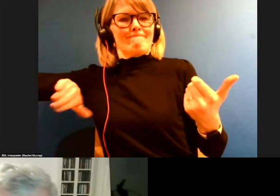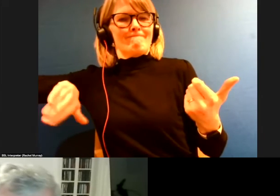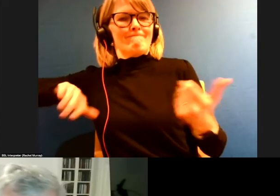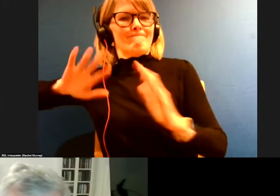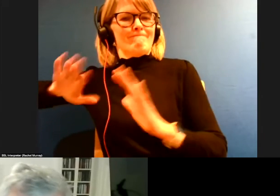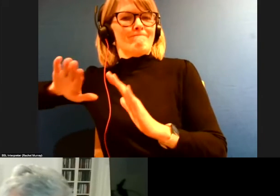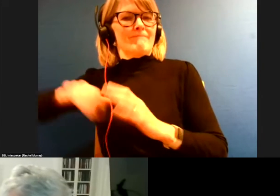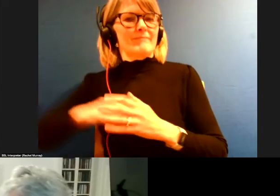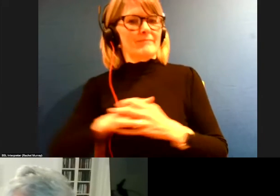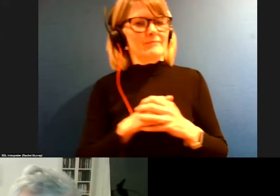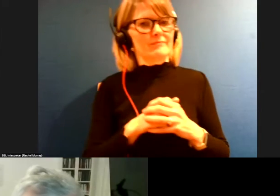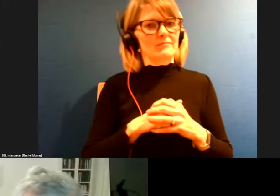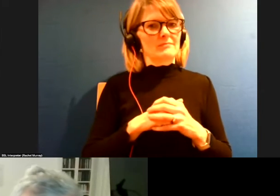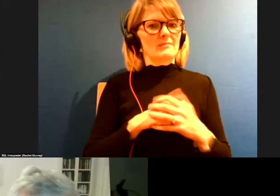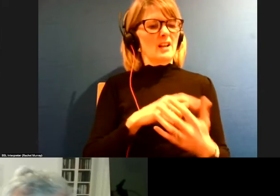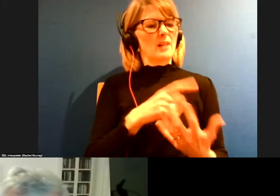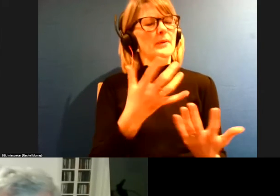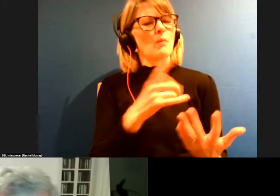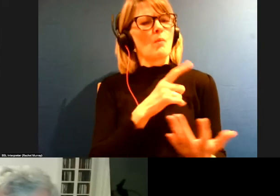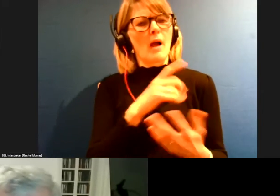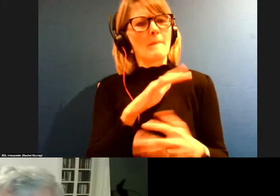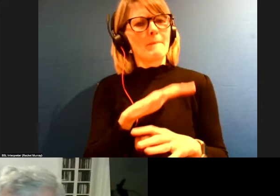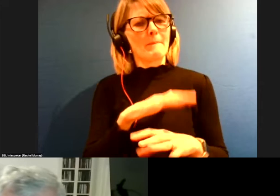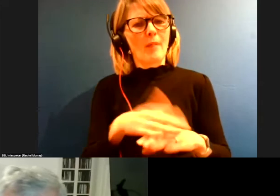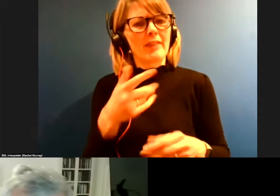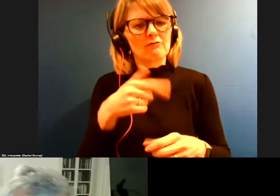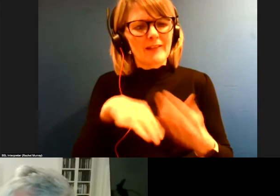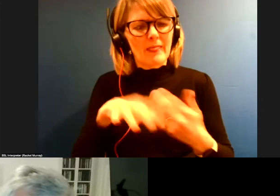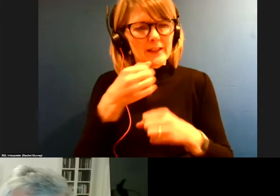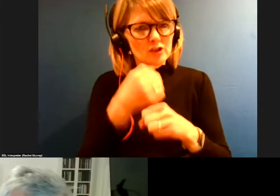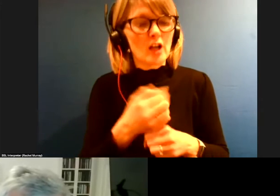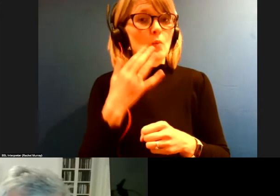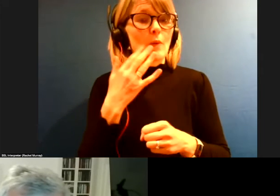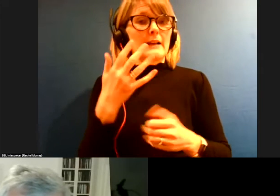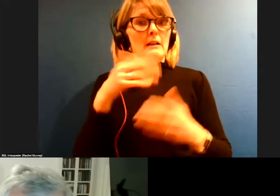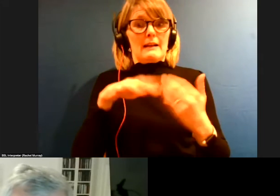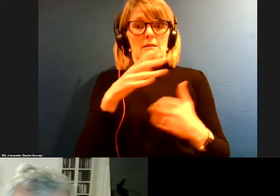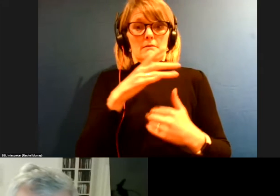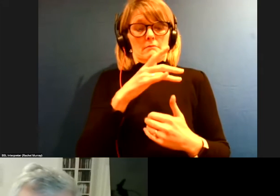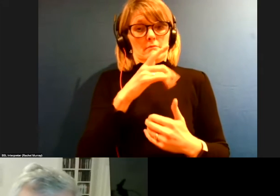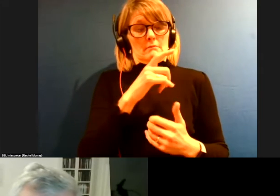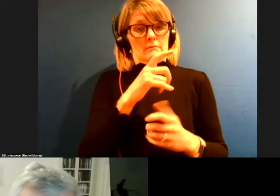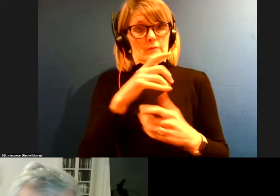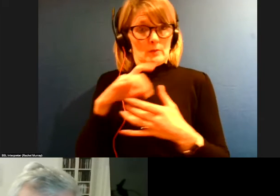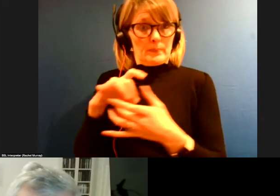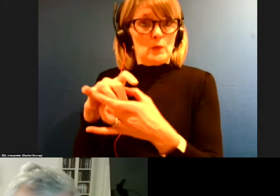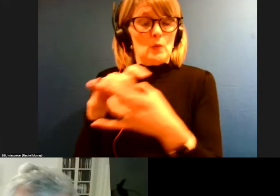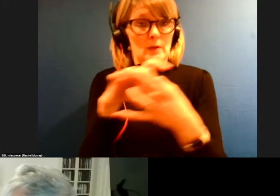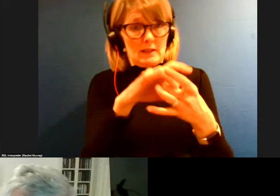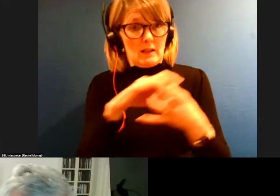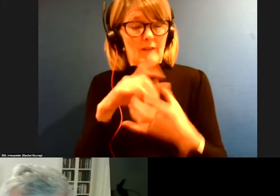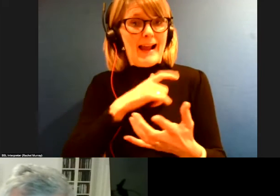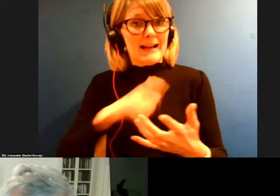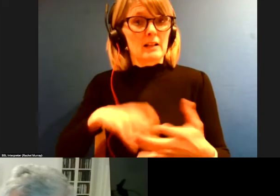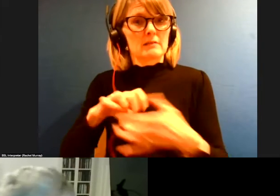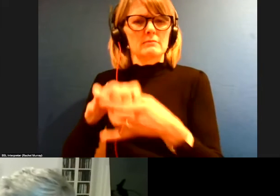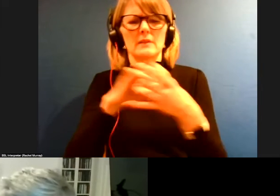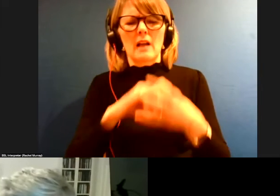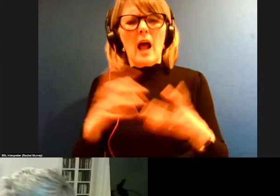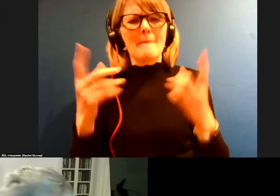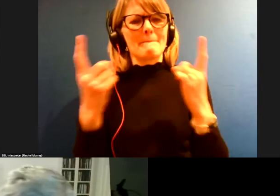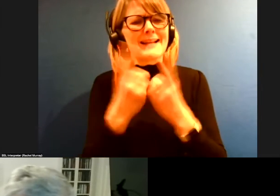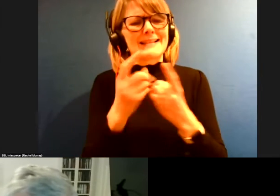was in the Anglican communion, I met with a community of indigenous Episcopalians in Southern California who were embracing their cultures